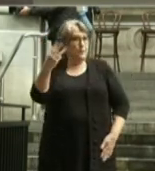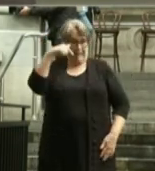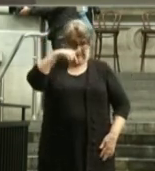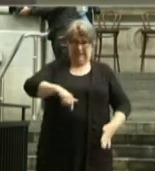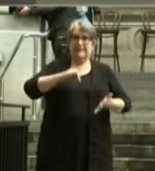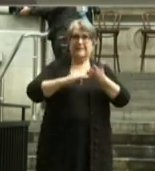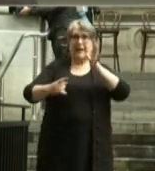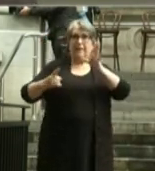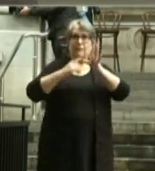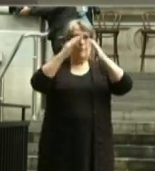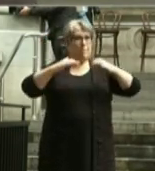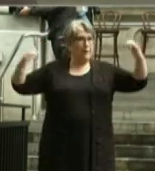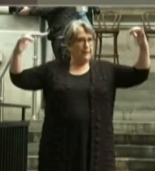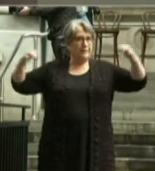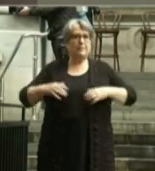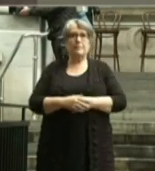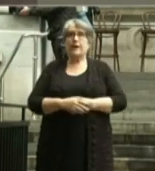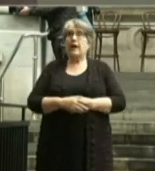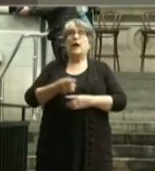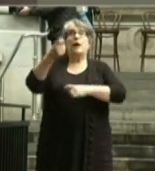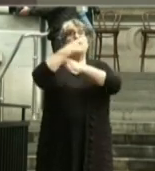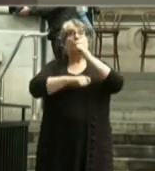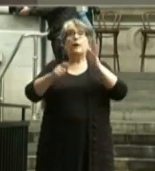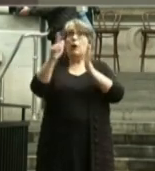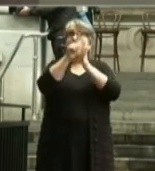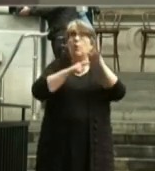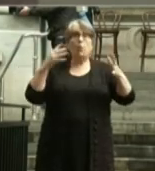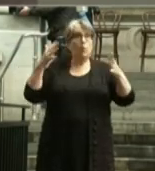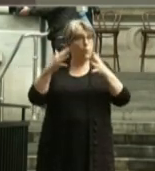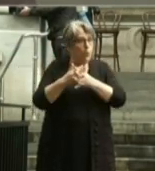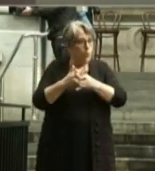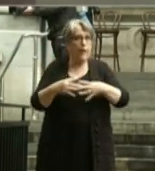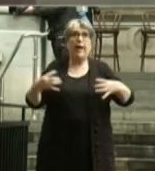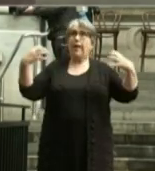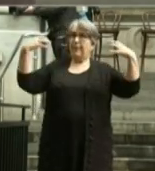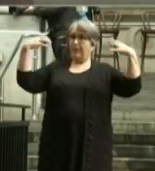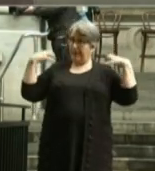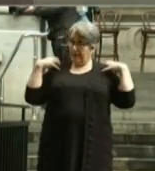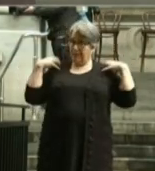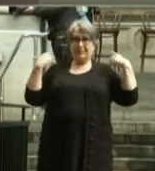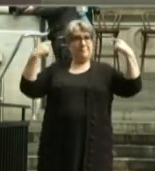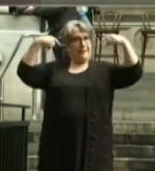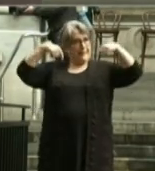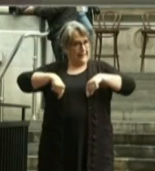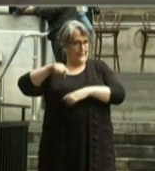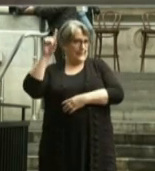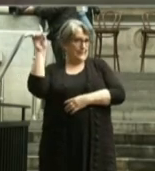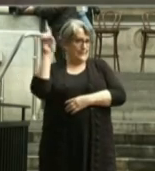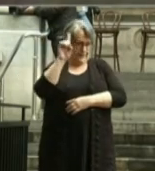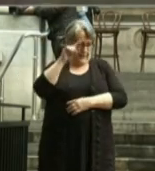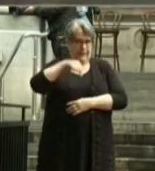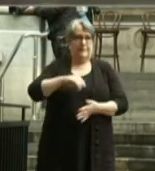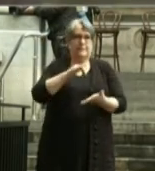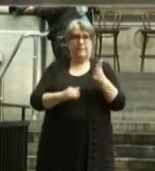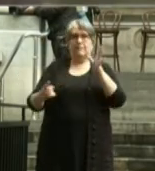South Australian Parliament. In order to become law, however, Her Excellency, the Honourable Frances Adamson, Governor